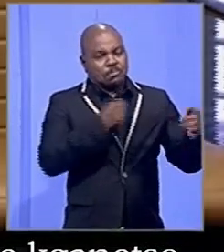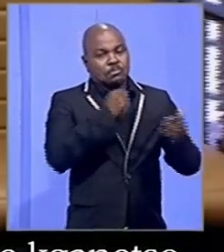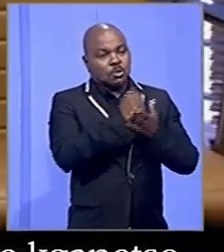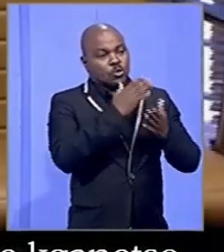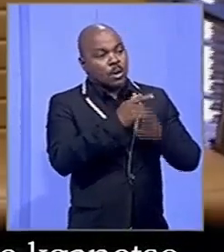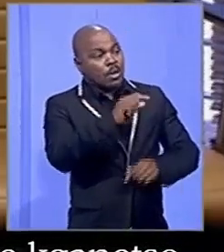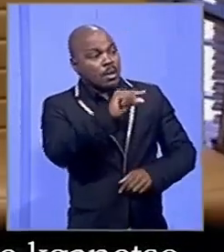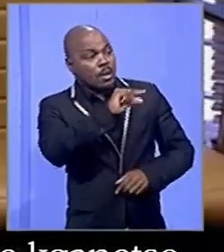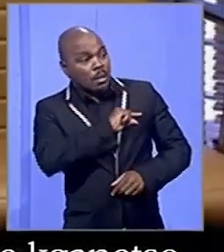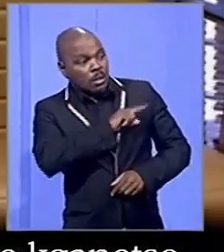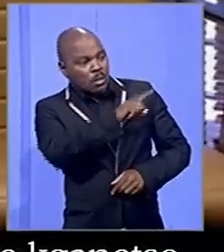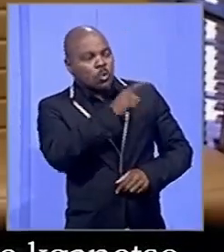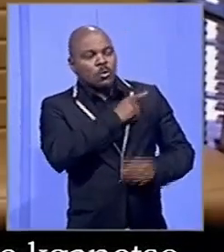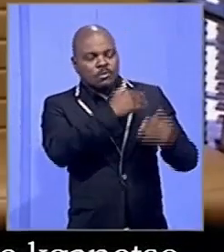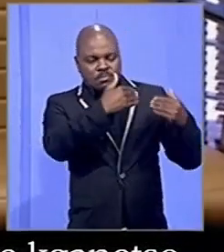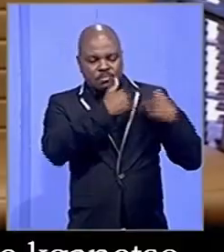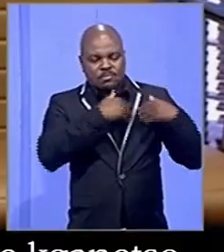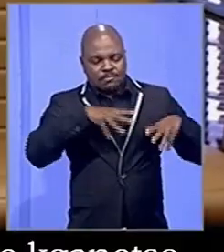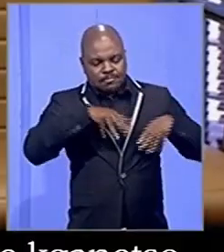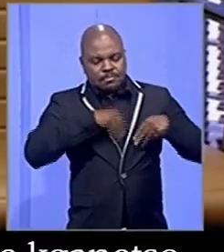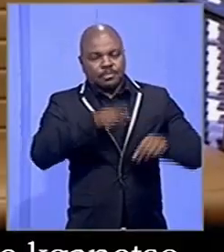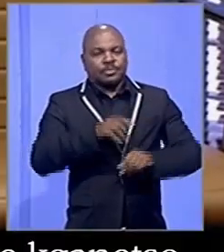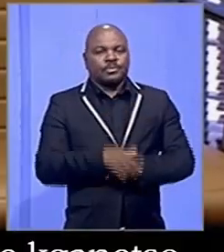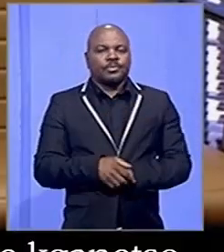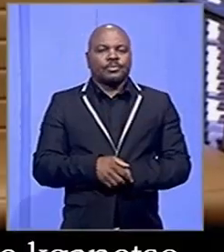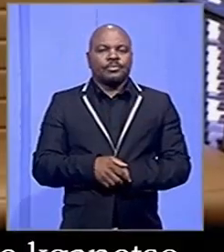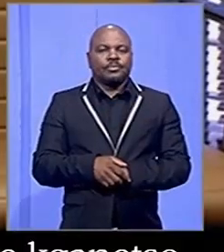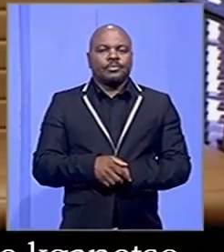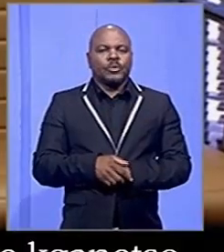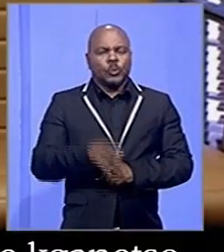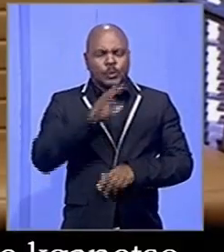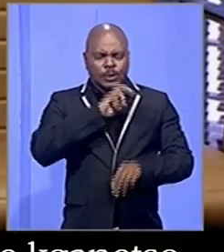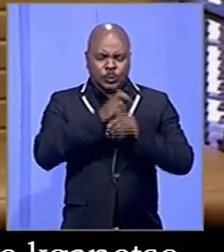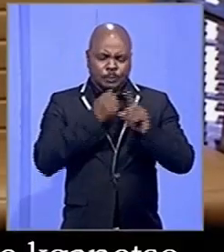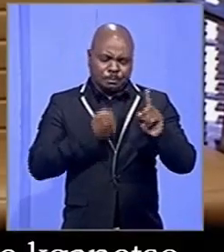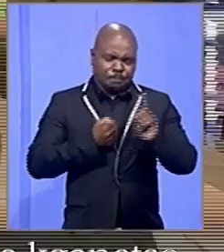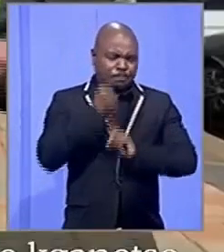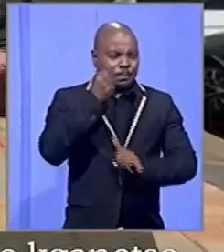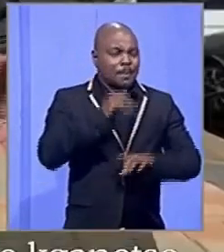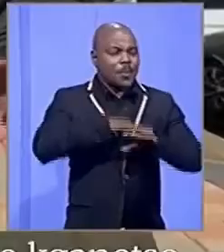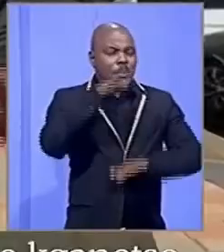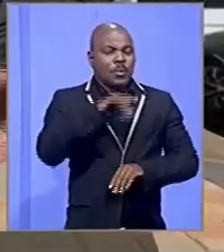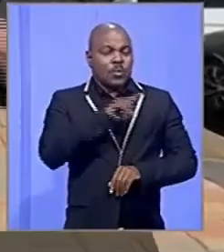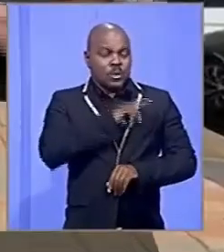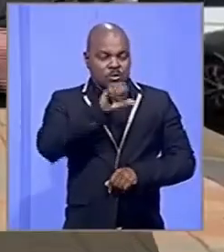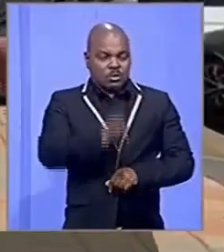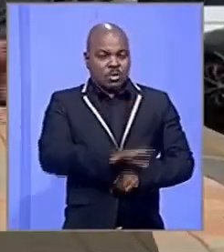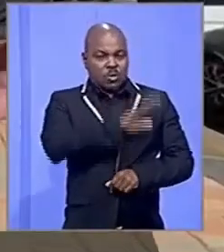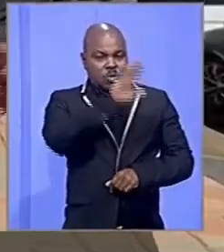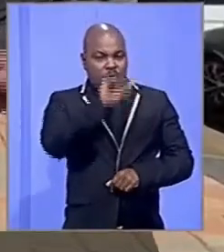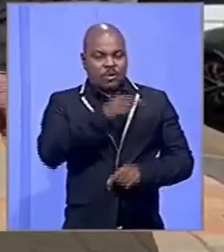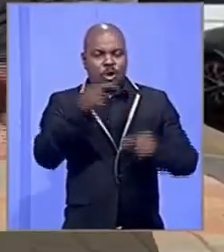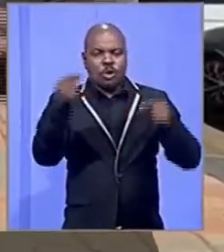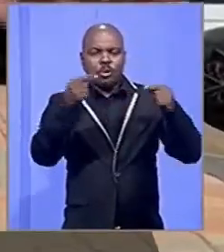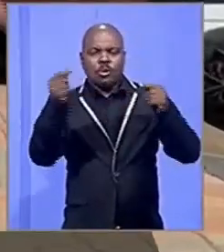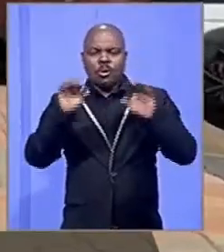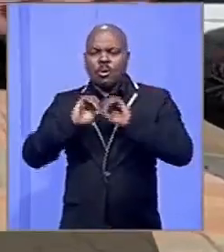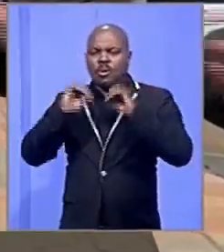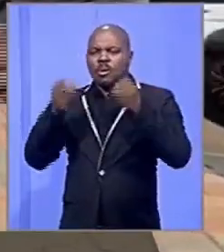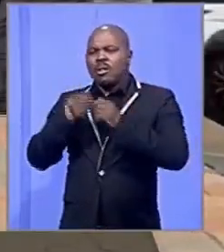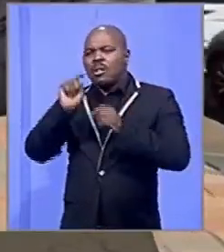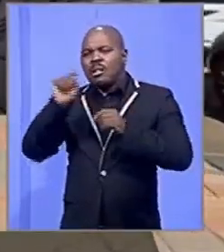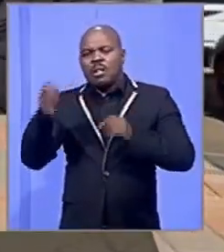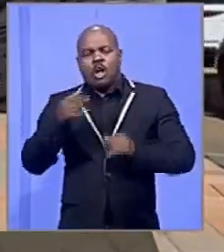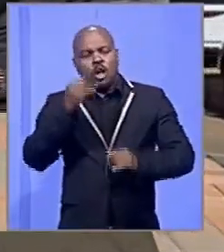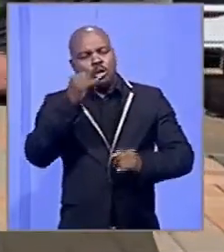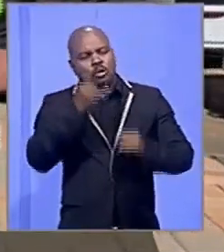bona molato ba rola maikarabelo. We are going to punch far above our weight. We have a history in South Africa of opposition parties that